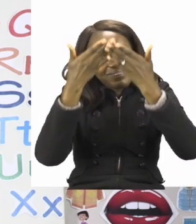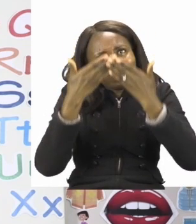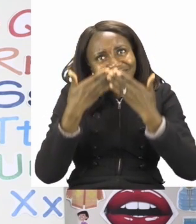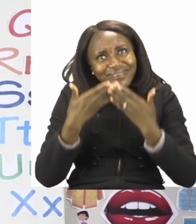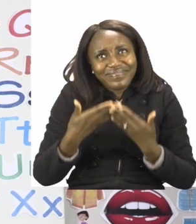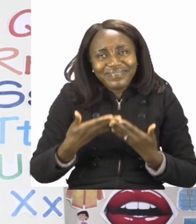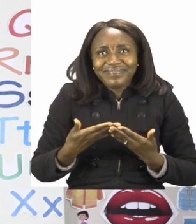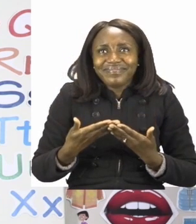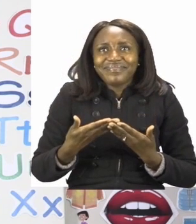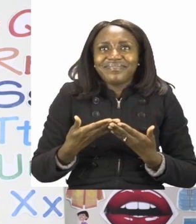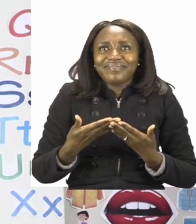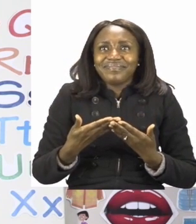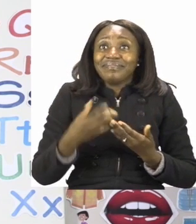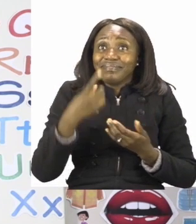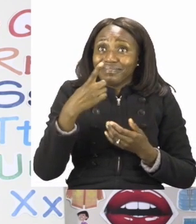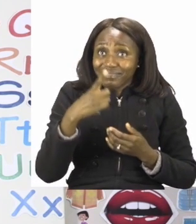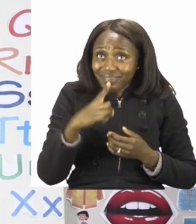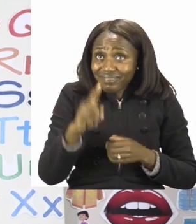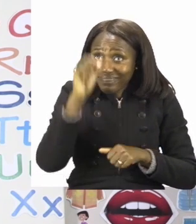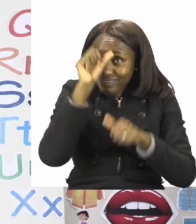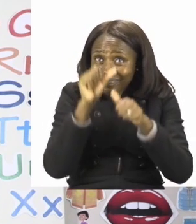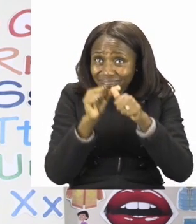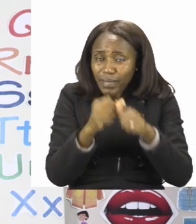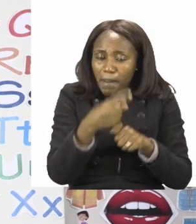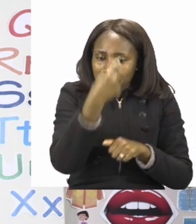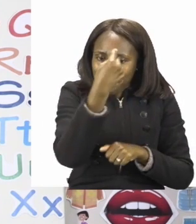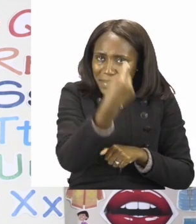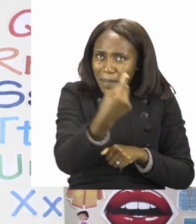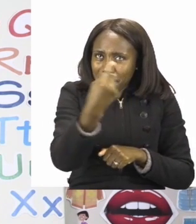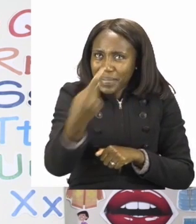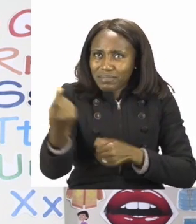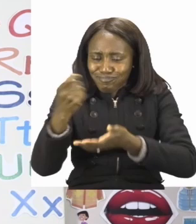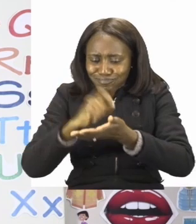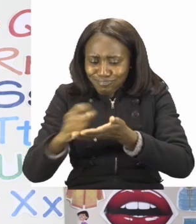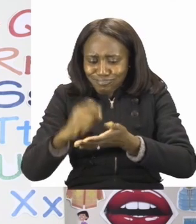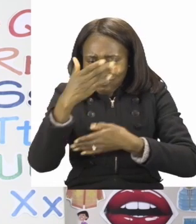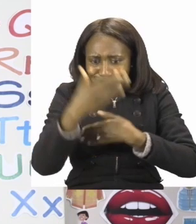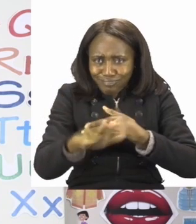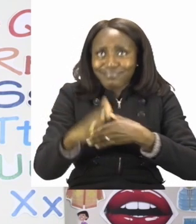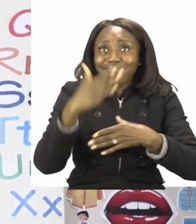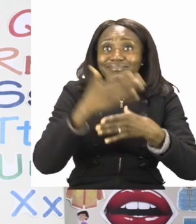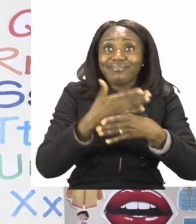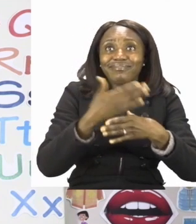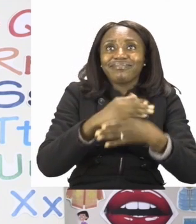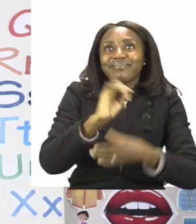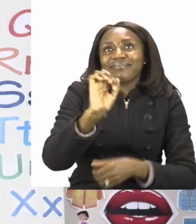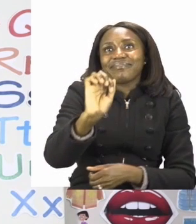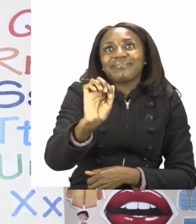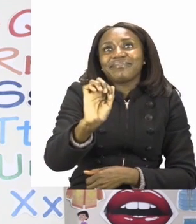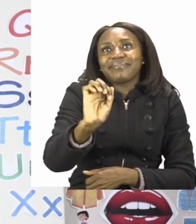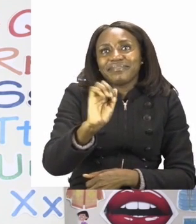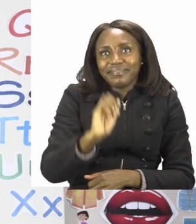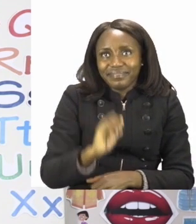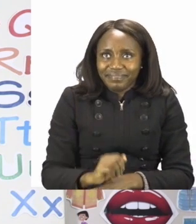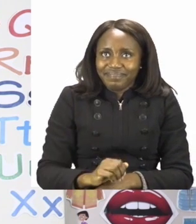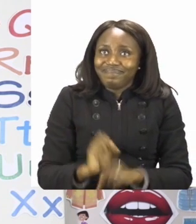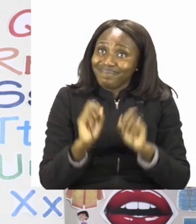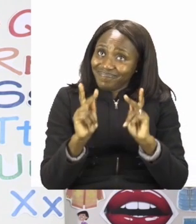ask an adult for help, but just make sure that you finish your work by